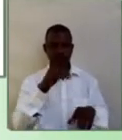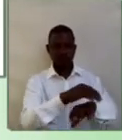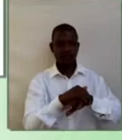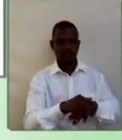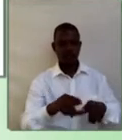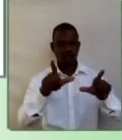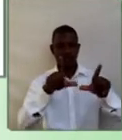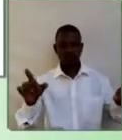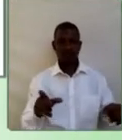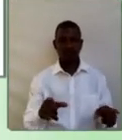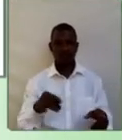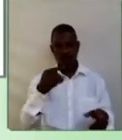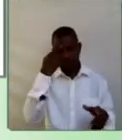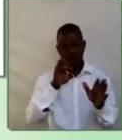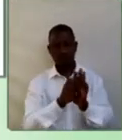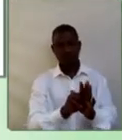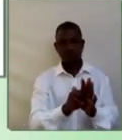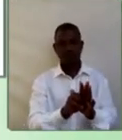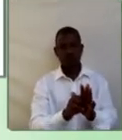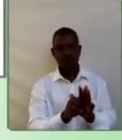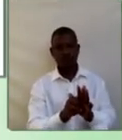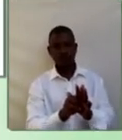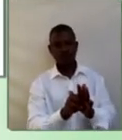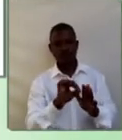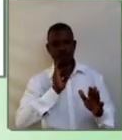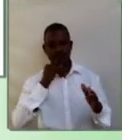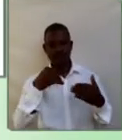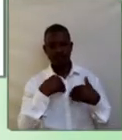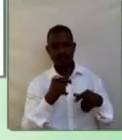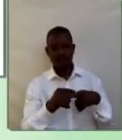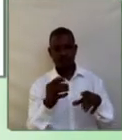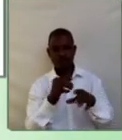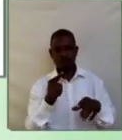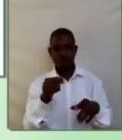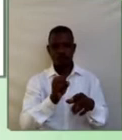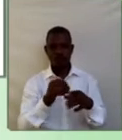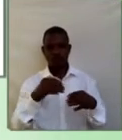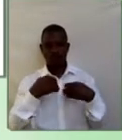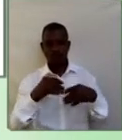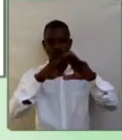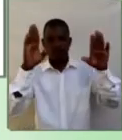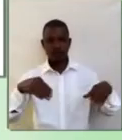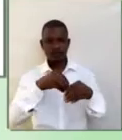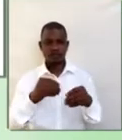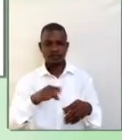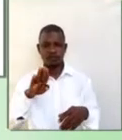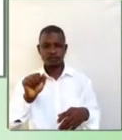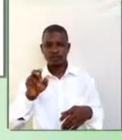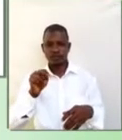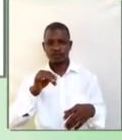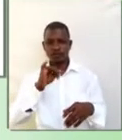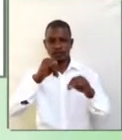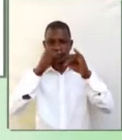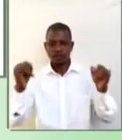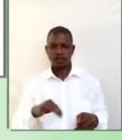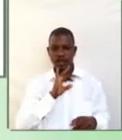language. E.g., I've got a mansion in Banana Island, Lagos.